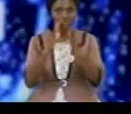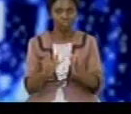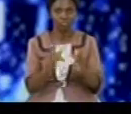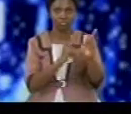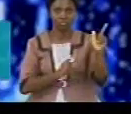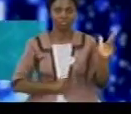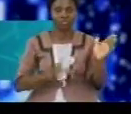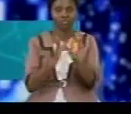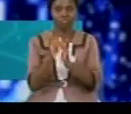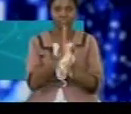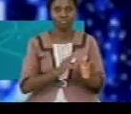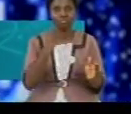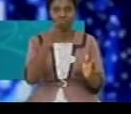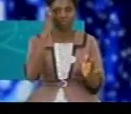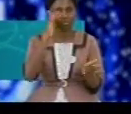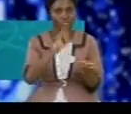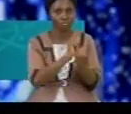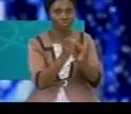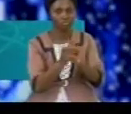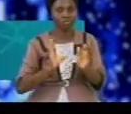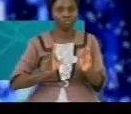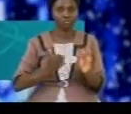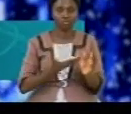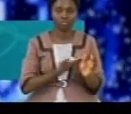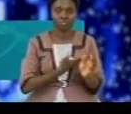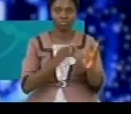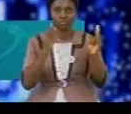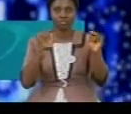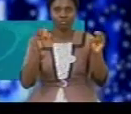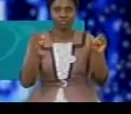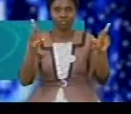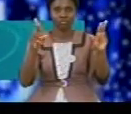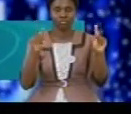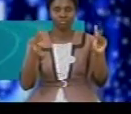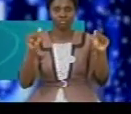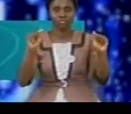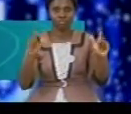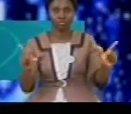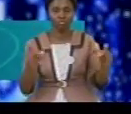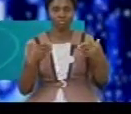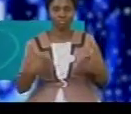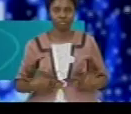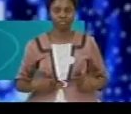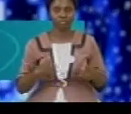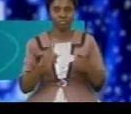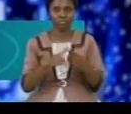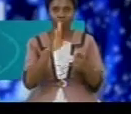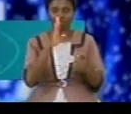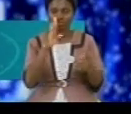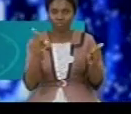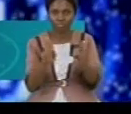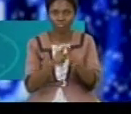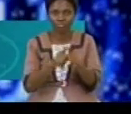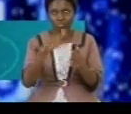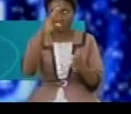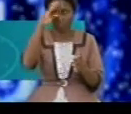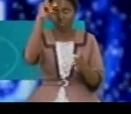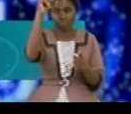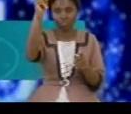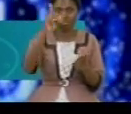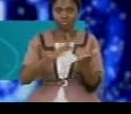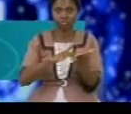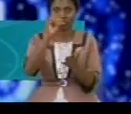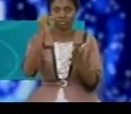change our vile body, that it may be fashioned like unto his glorious body, according to the working